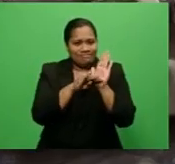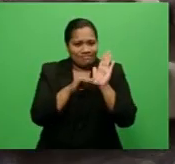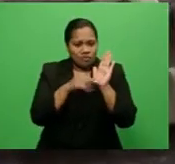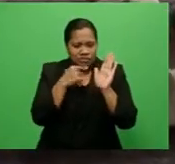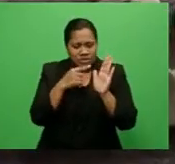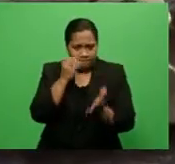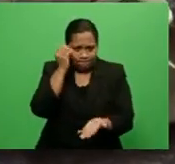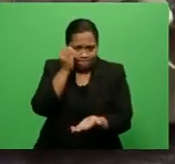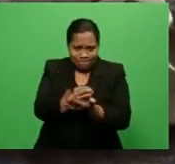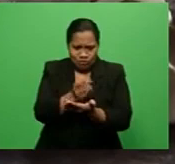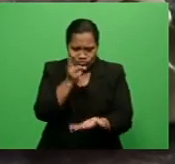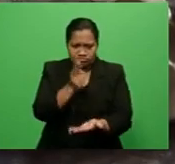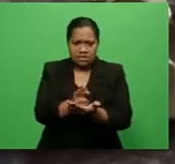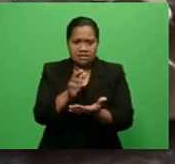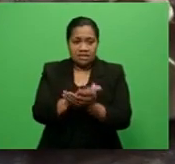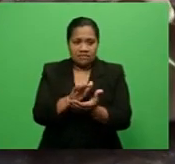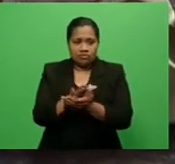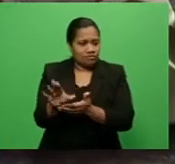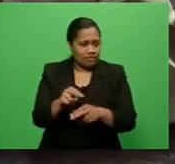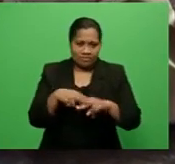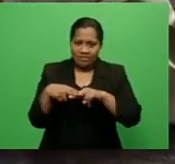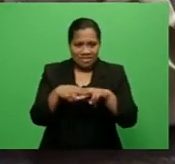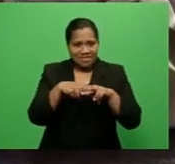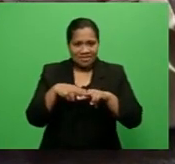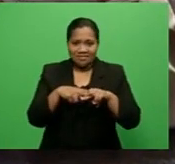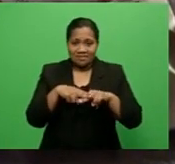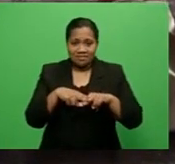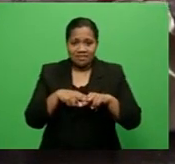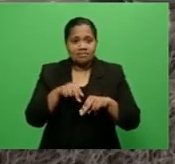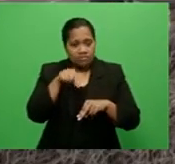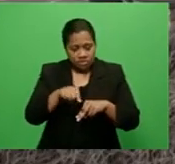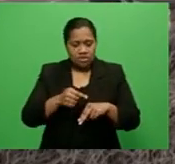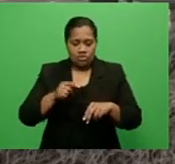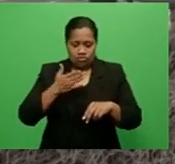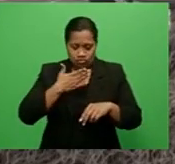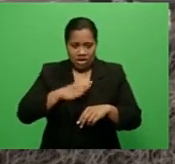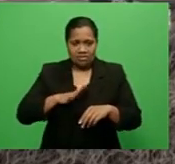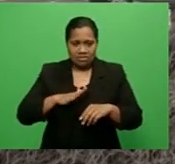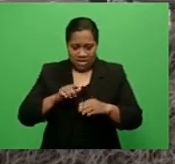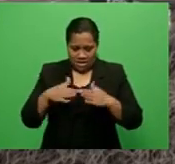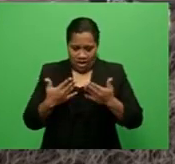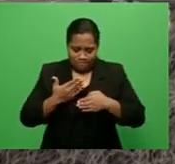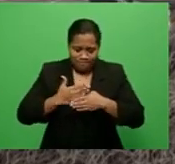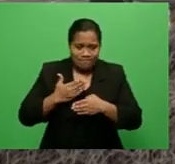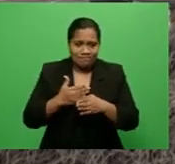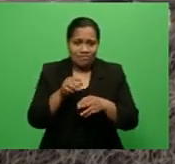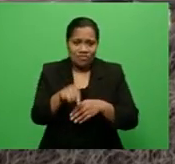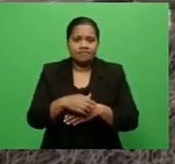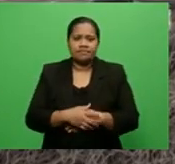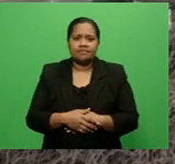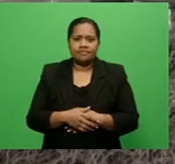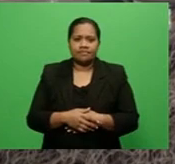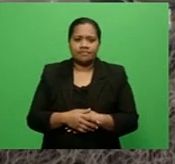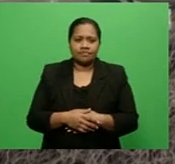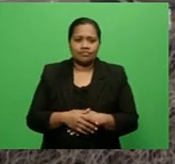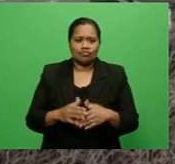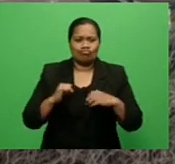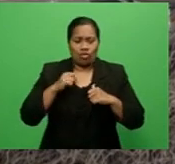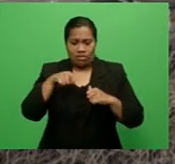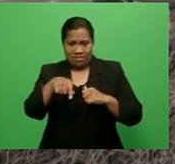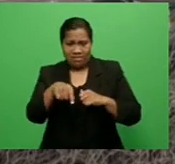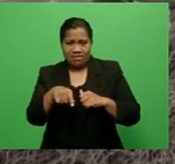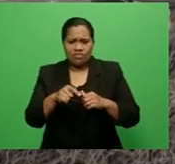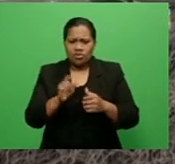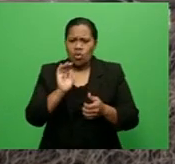going from Fiji is originally from Fiji, and that is what we are working hard on. Boosting the standard and marketing of homegrown cover